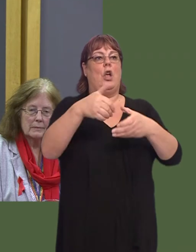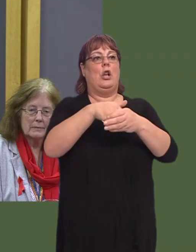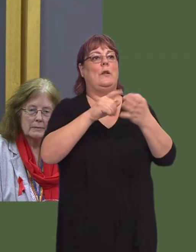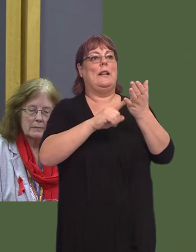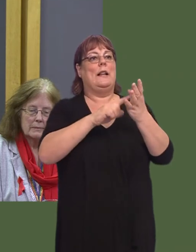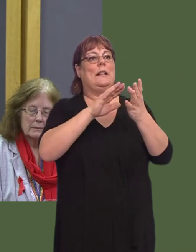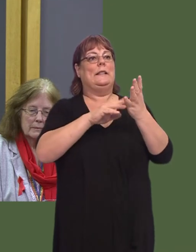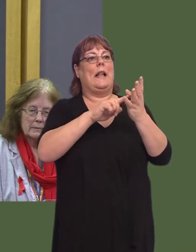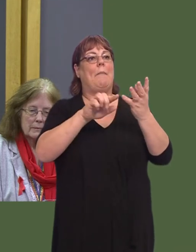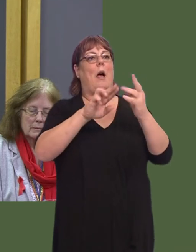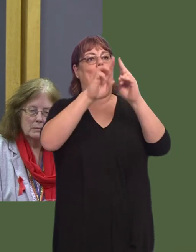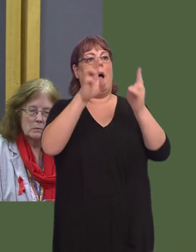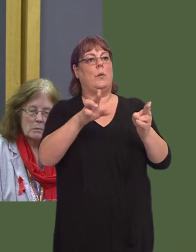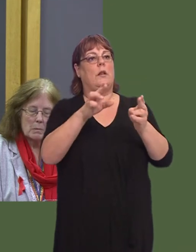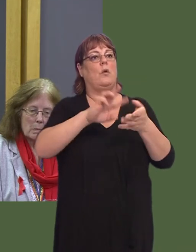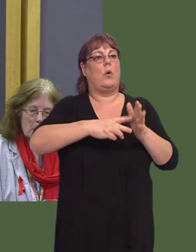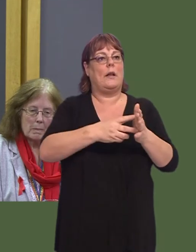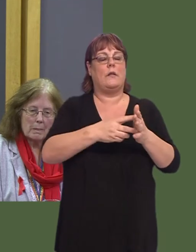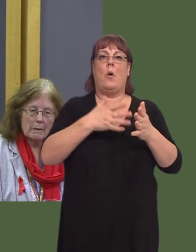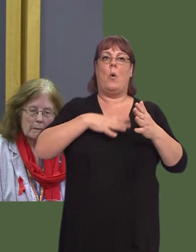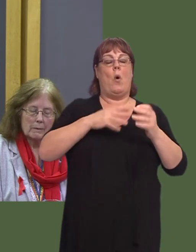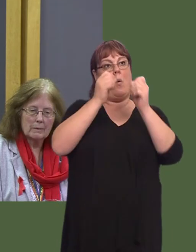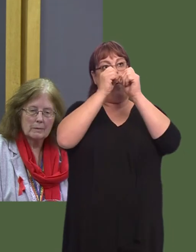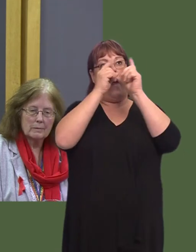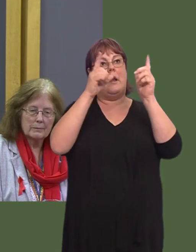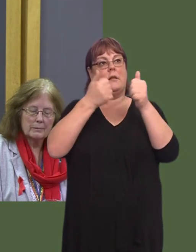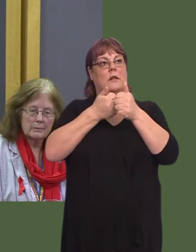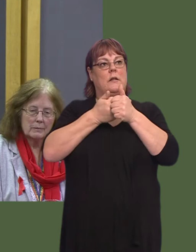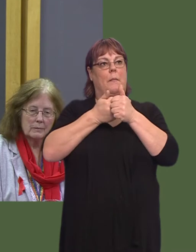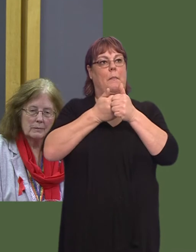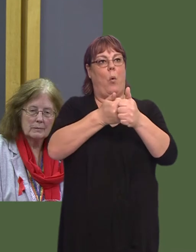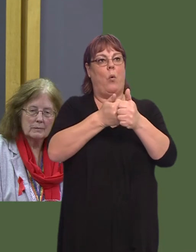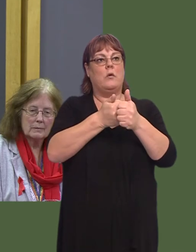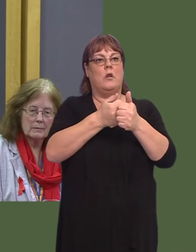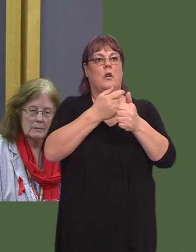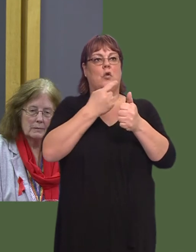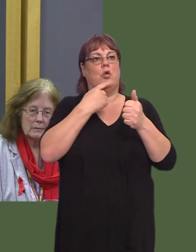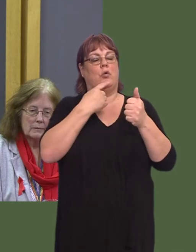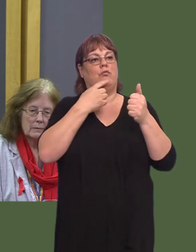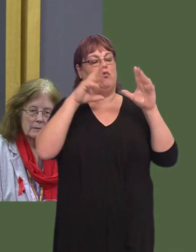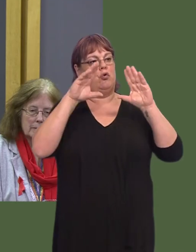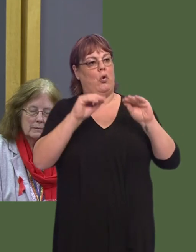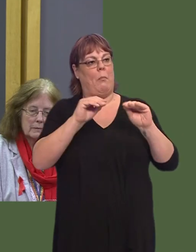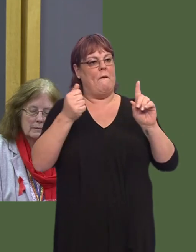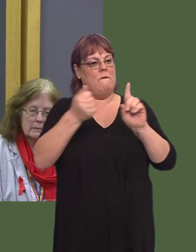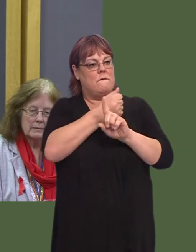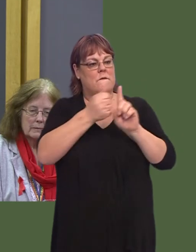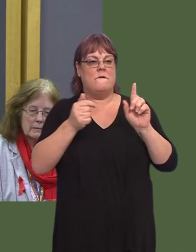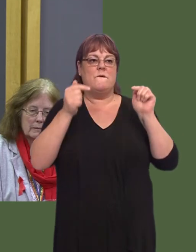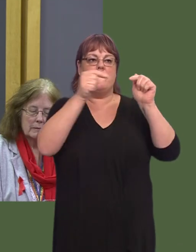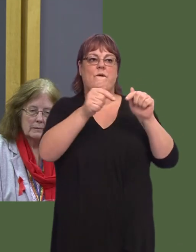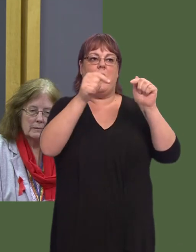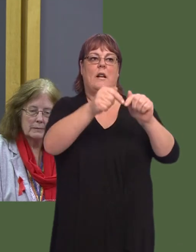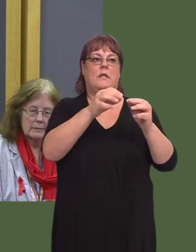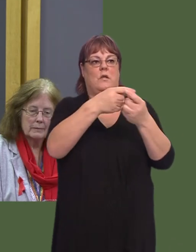Housing Society. We raised awareness and support for the International Day for Eliminating Violence Against Women and